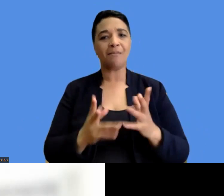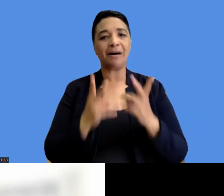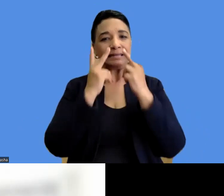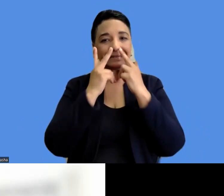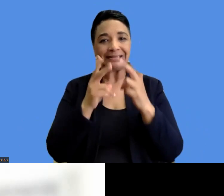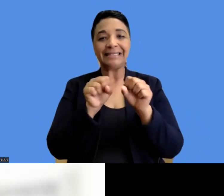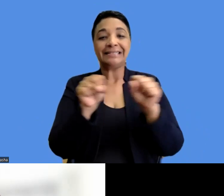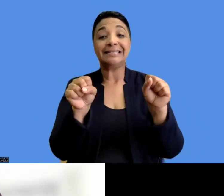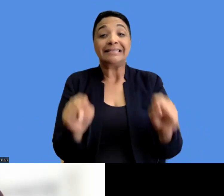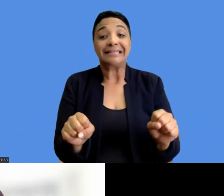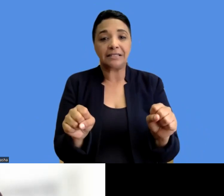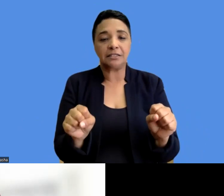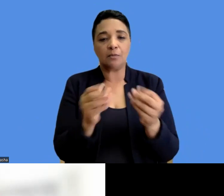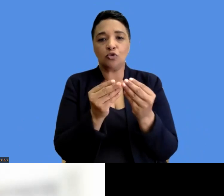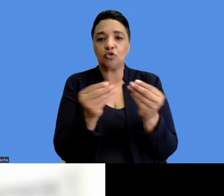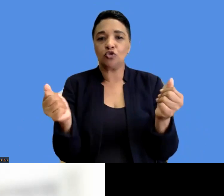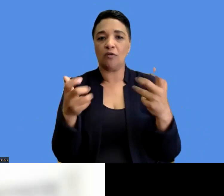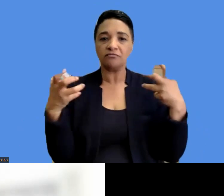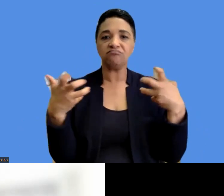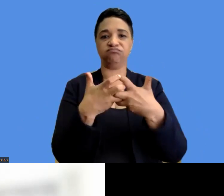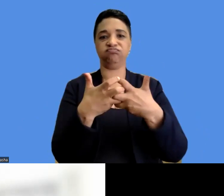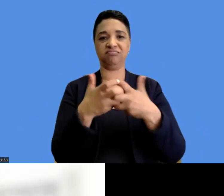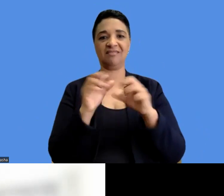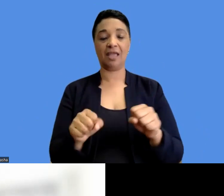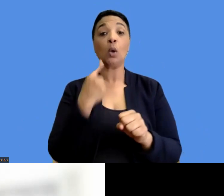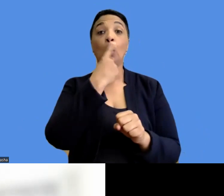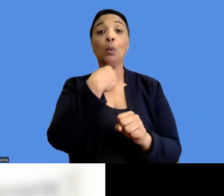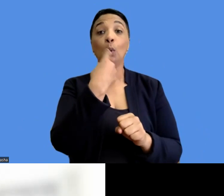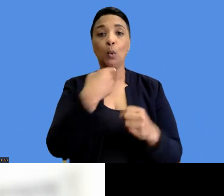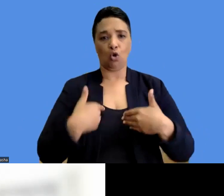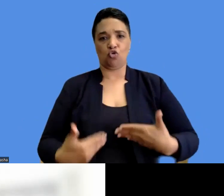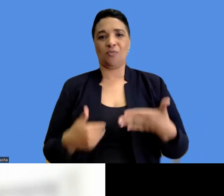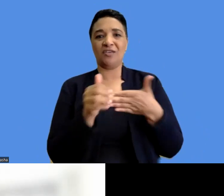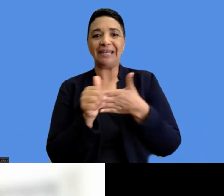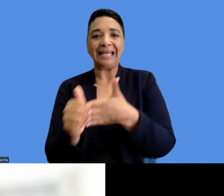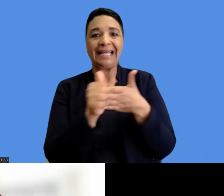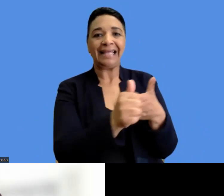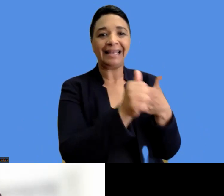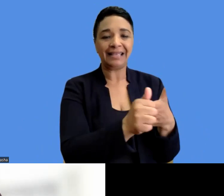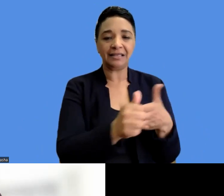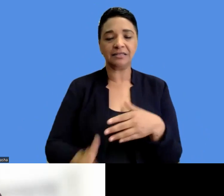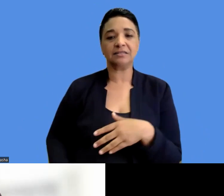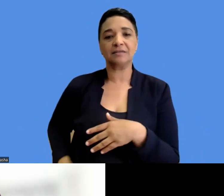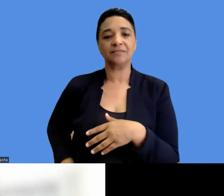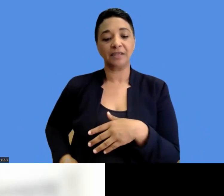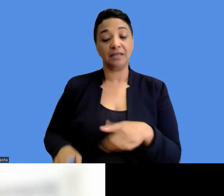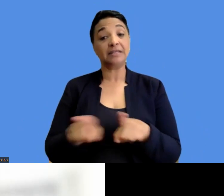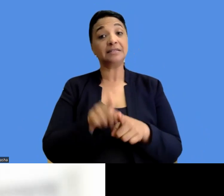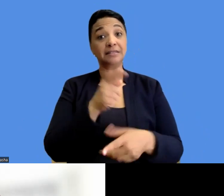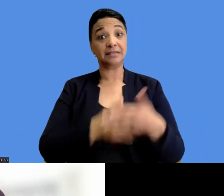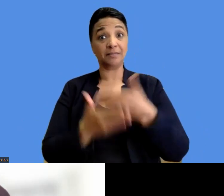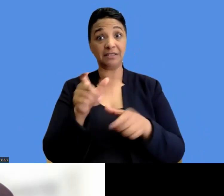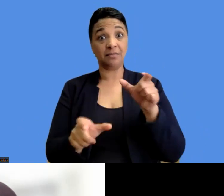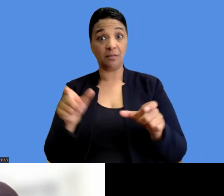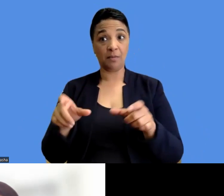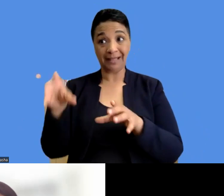inclusion from humanitarian leaders. Persons with disabilities in humanitarian contexts have a great potential